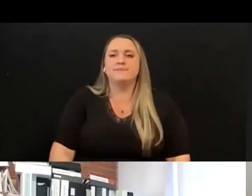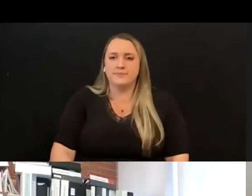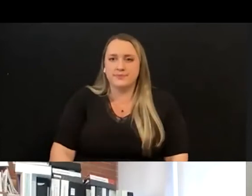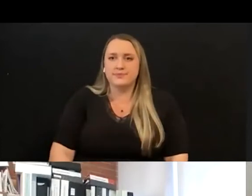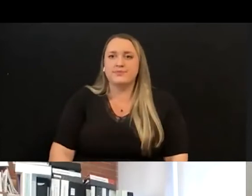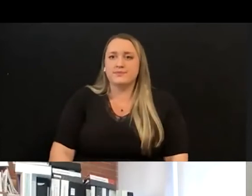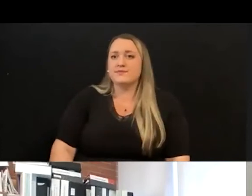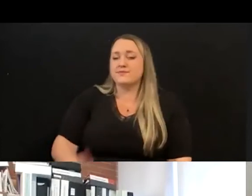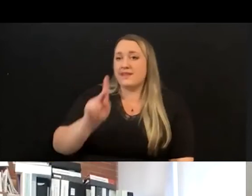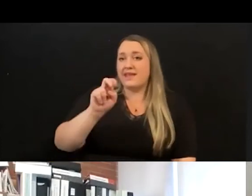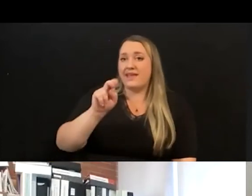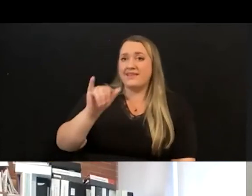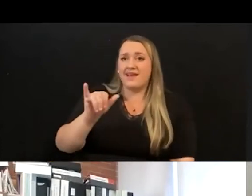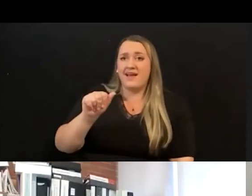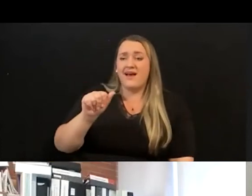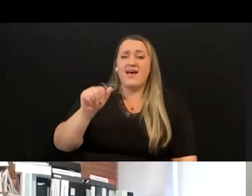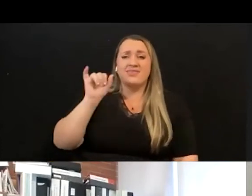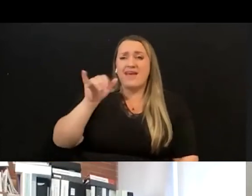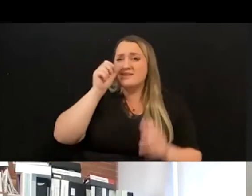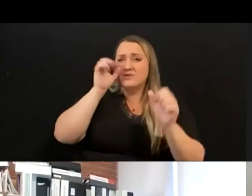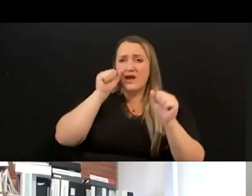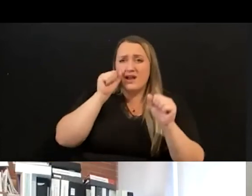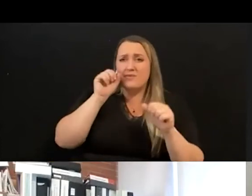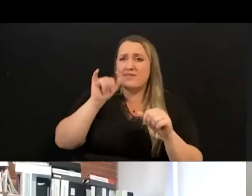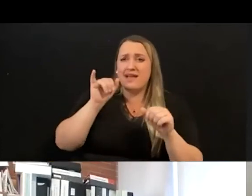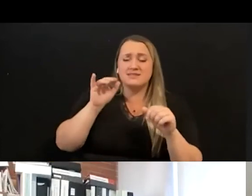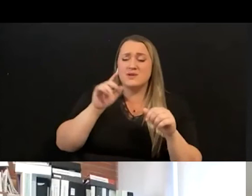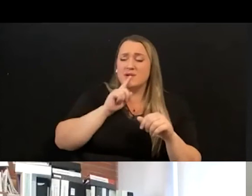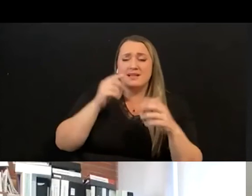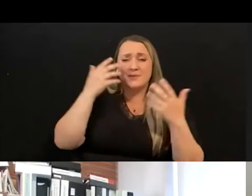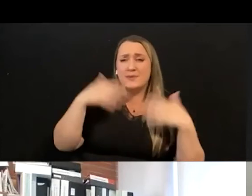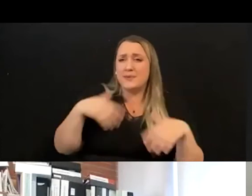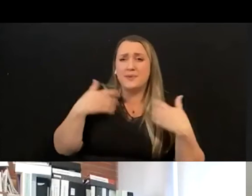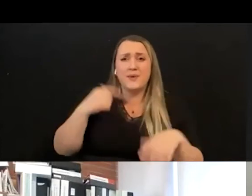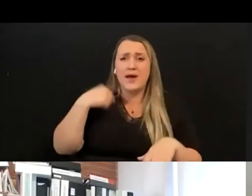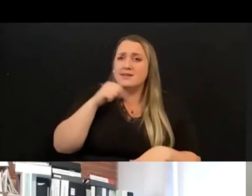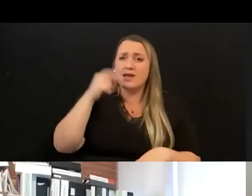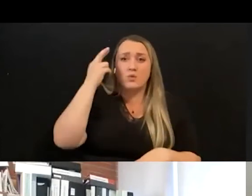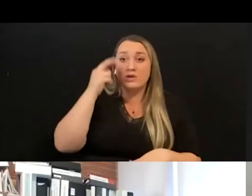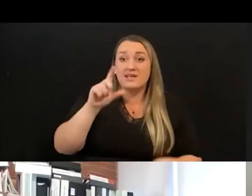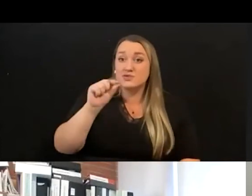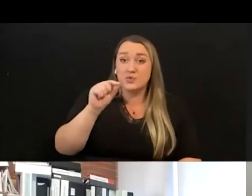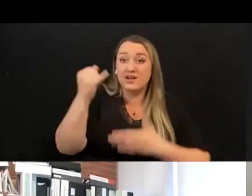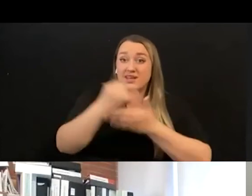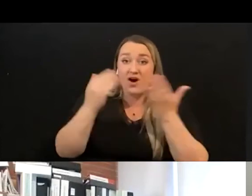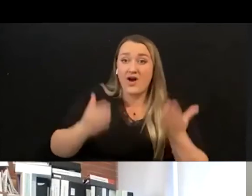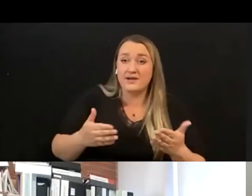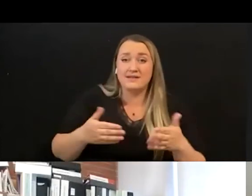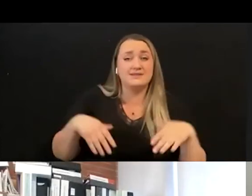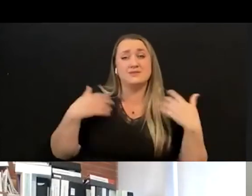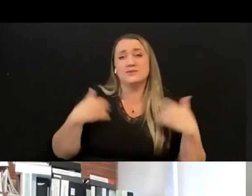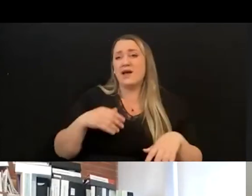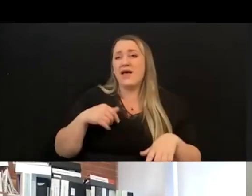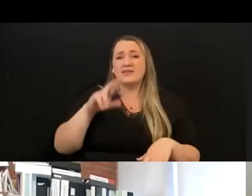That's incredible. I didn't realize it was 20 artists. So it's just deep and wide, and it seems to cover